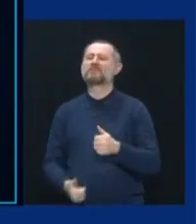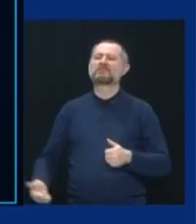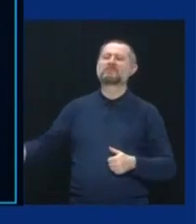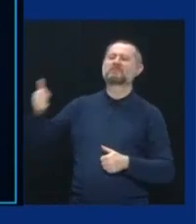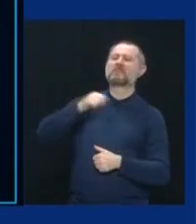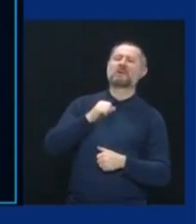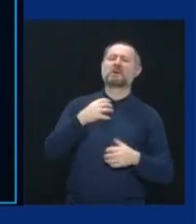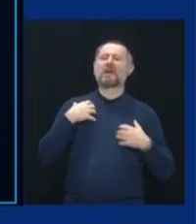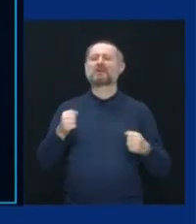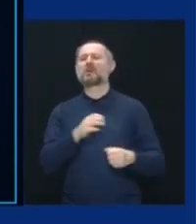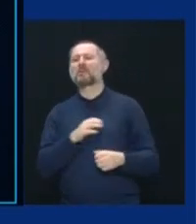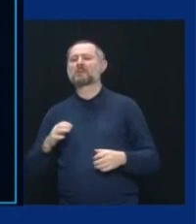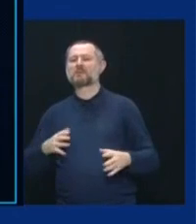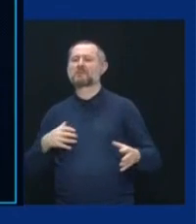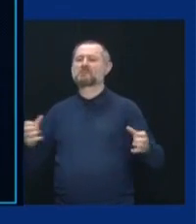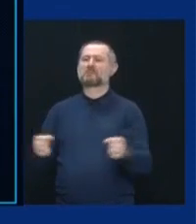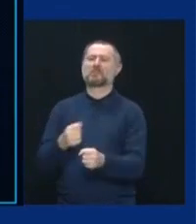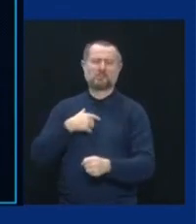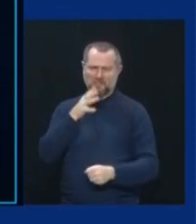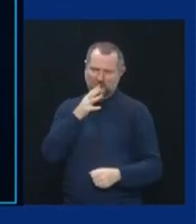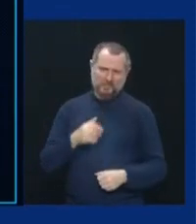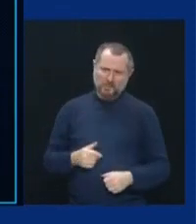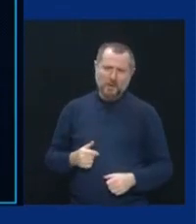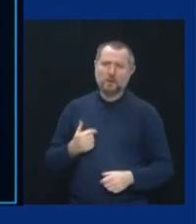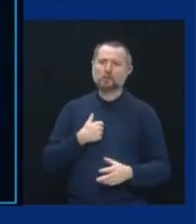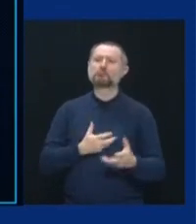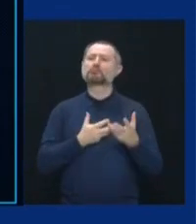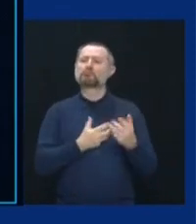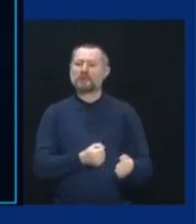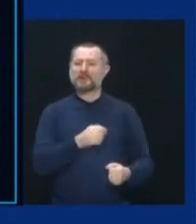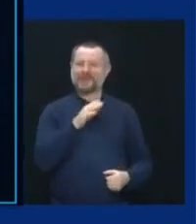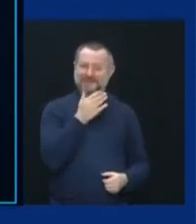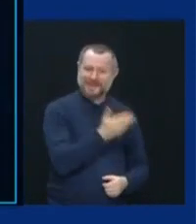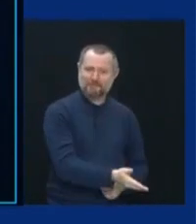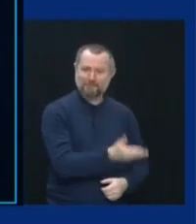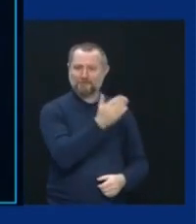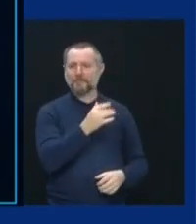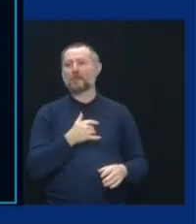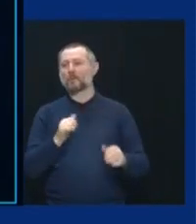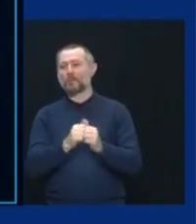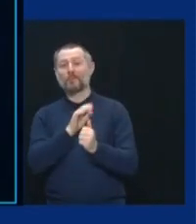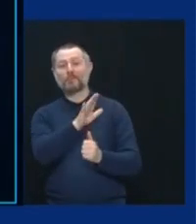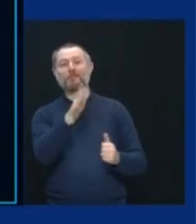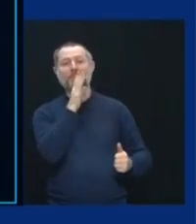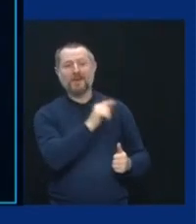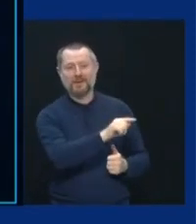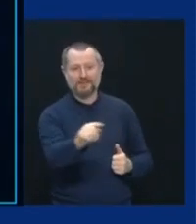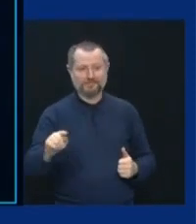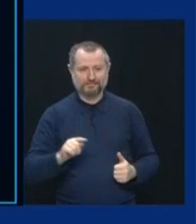mother. And that's why I trust him with your mother.